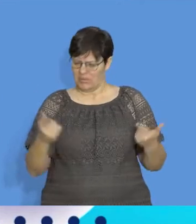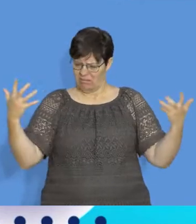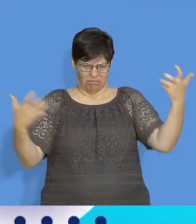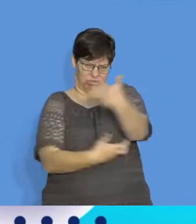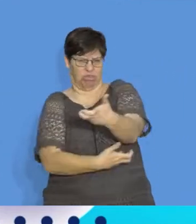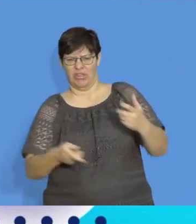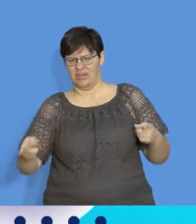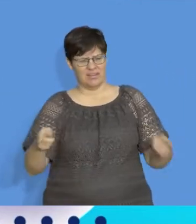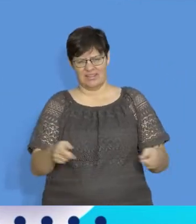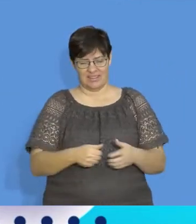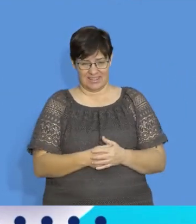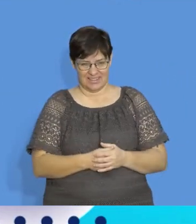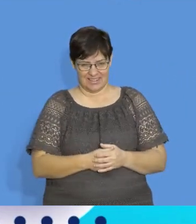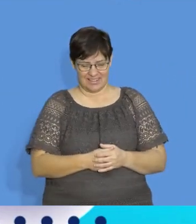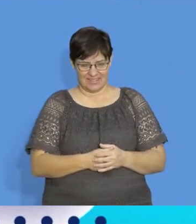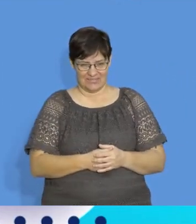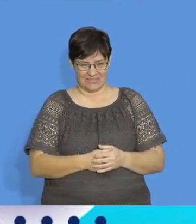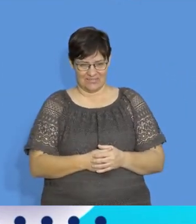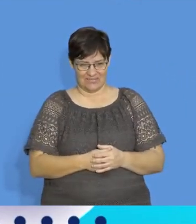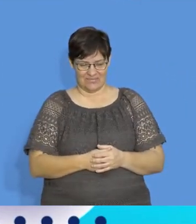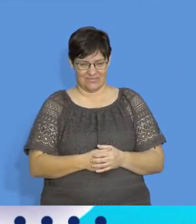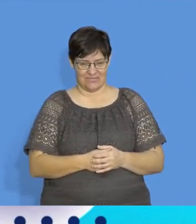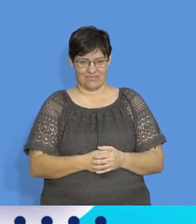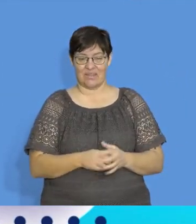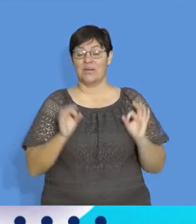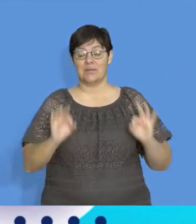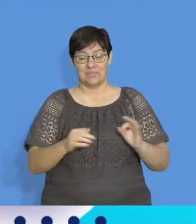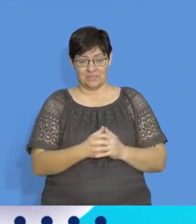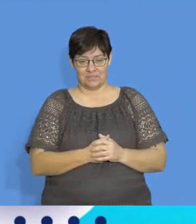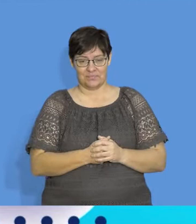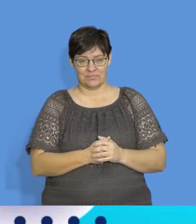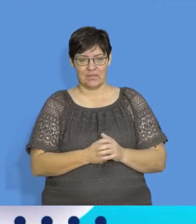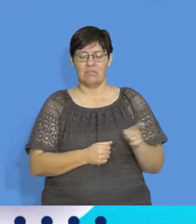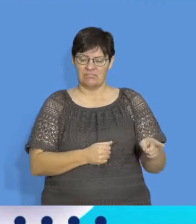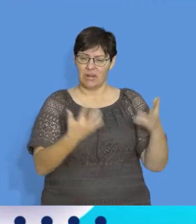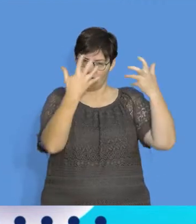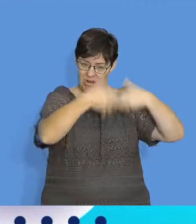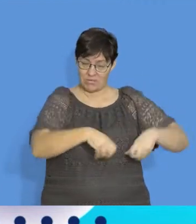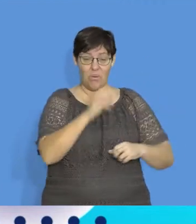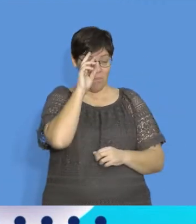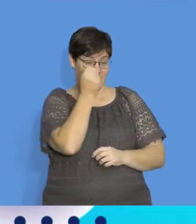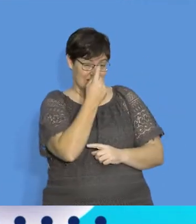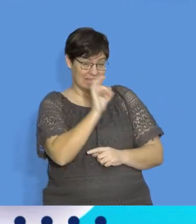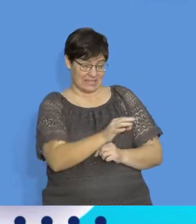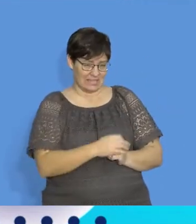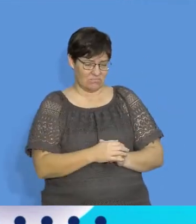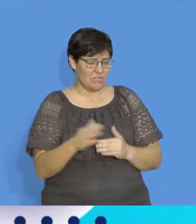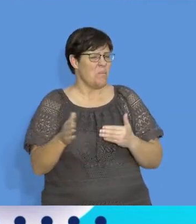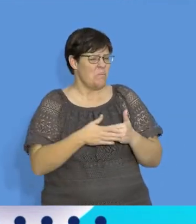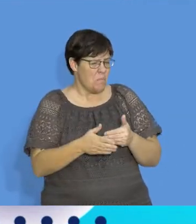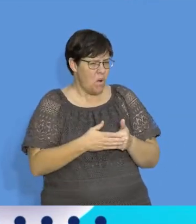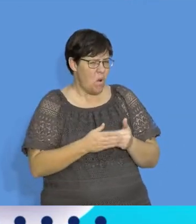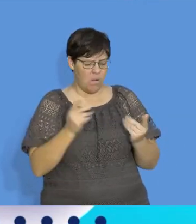mustn't confuse correlation and causation. Okay, fantastic. I hope correlation makes sense to you. Think